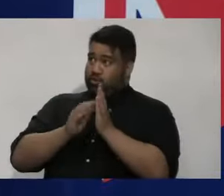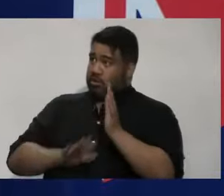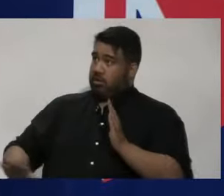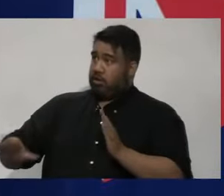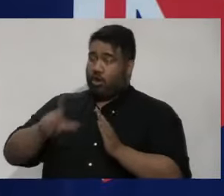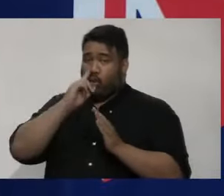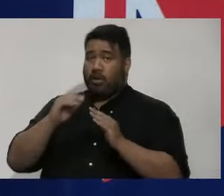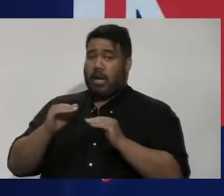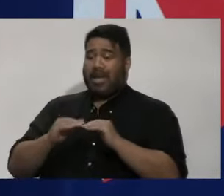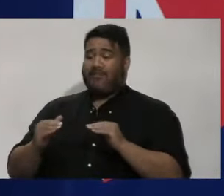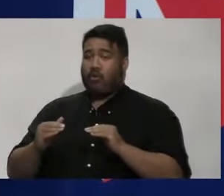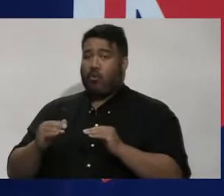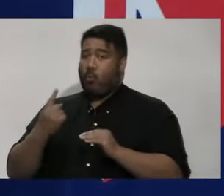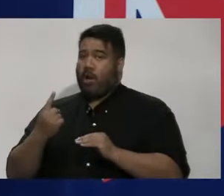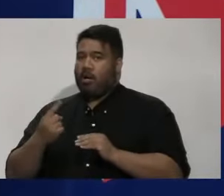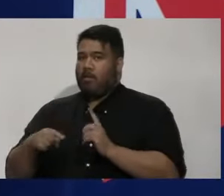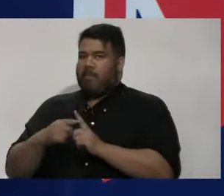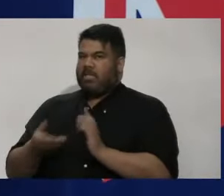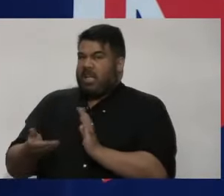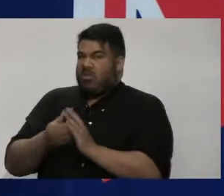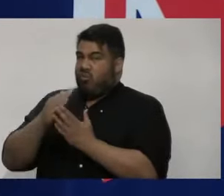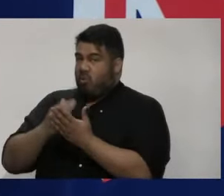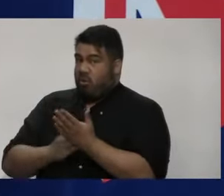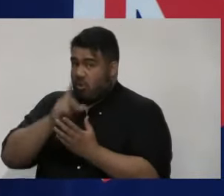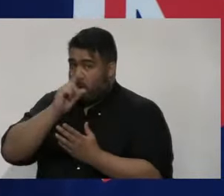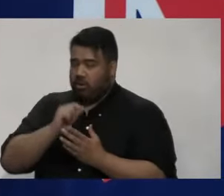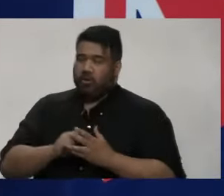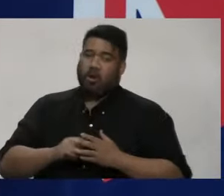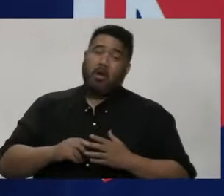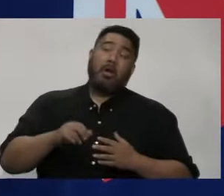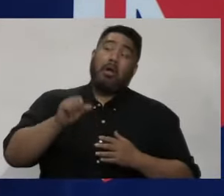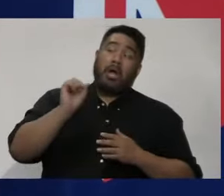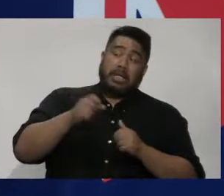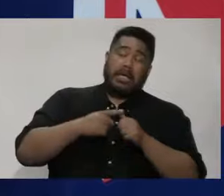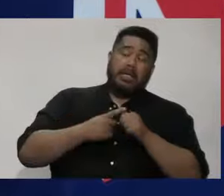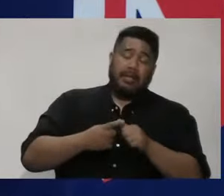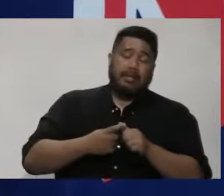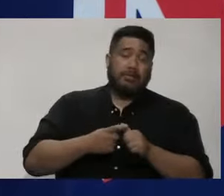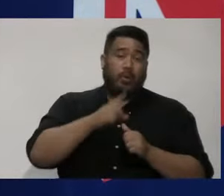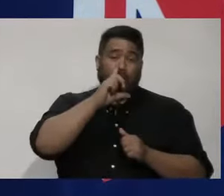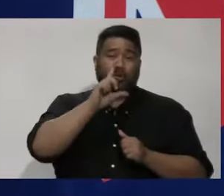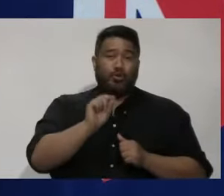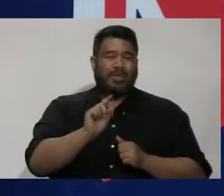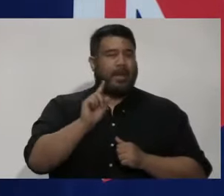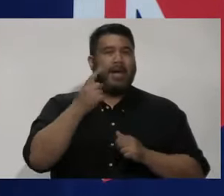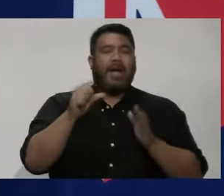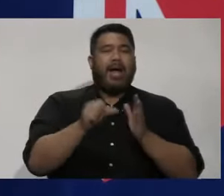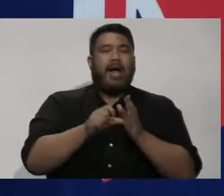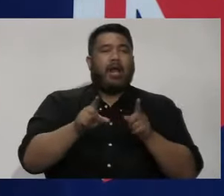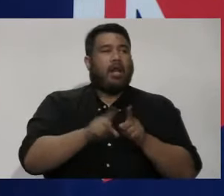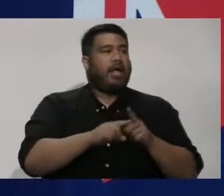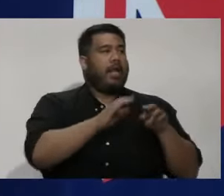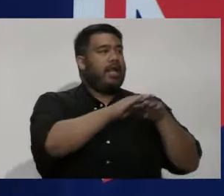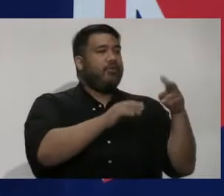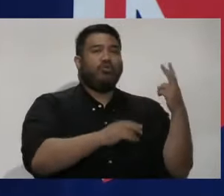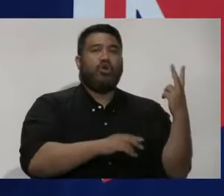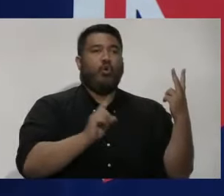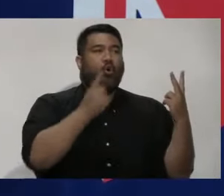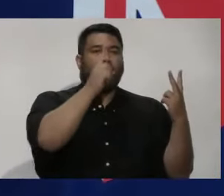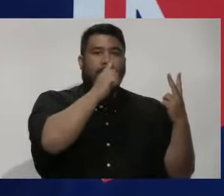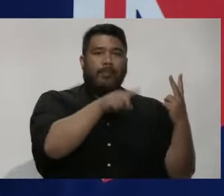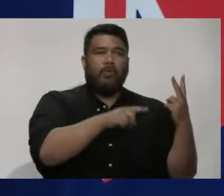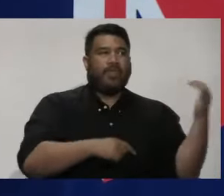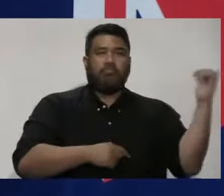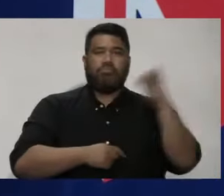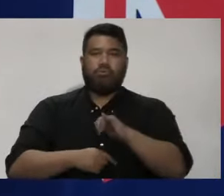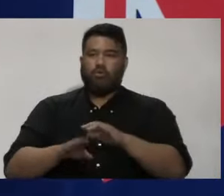very difficult to enforce then anyone from Auckland coming into level 1 areas and not participating in mass gatherings.